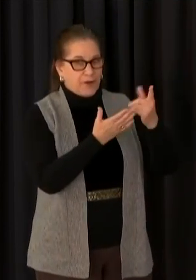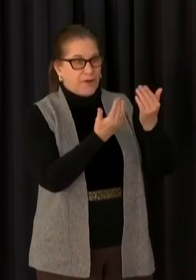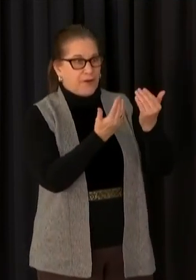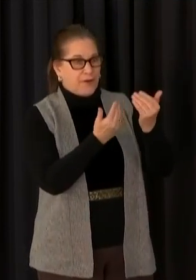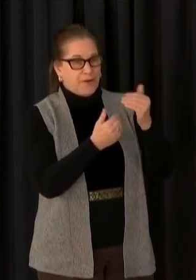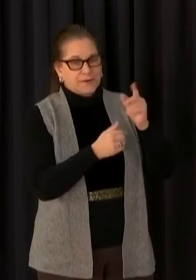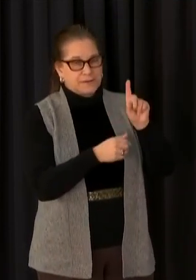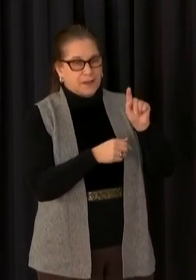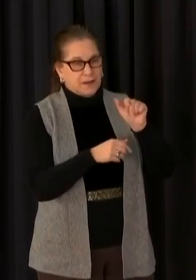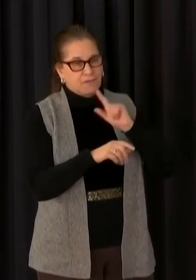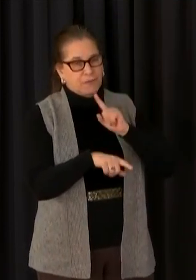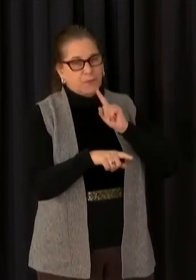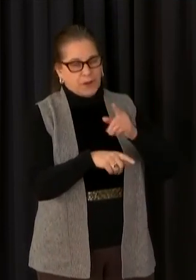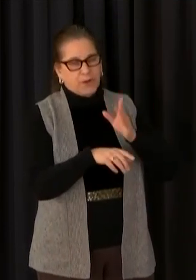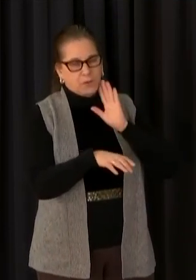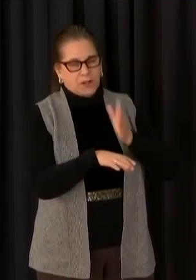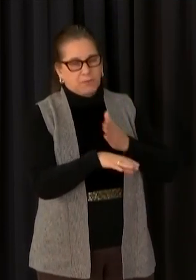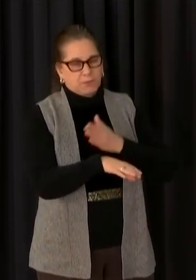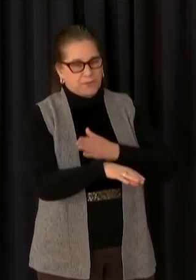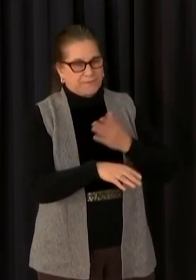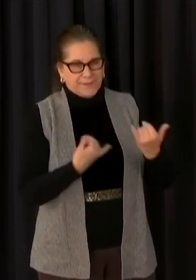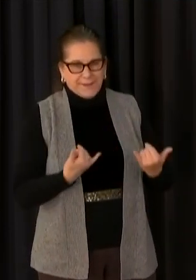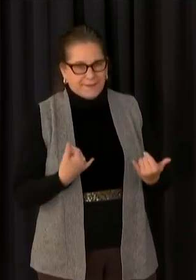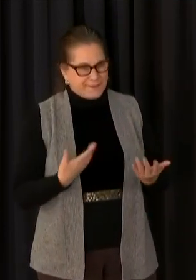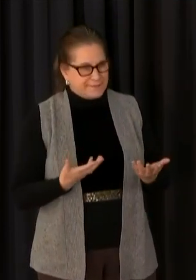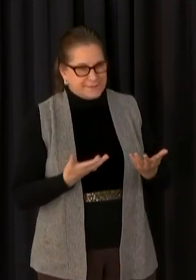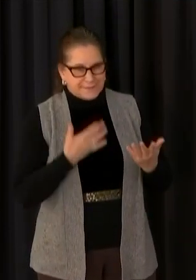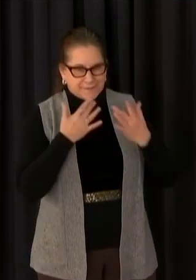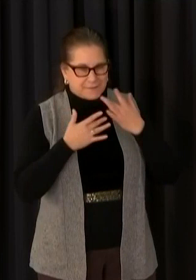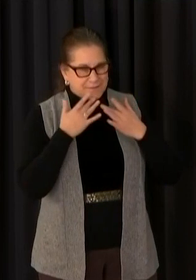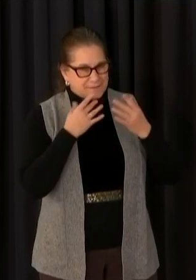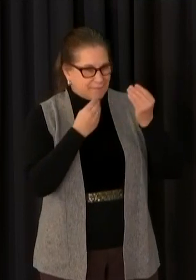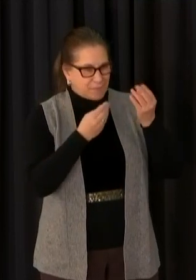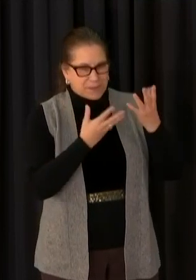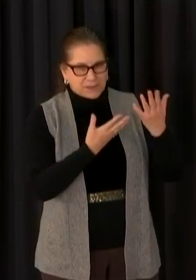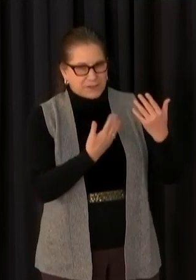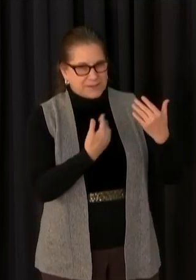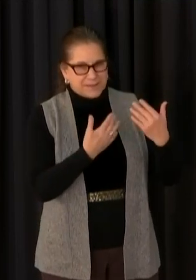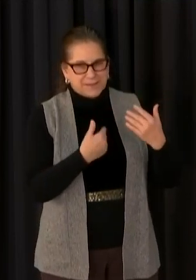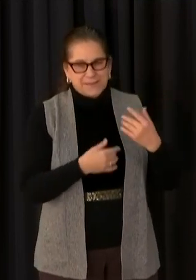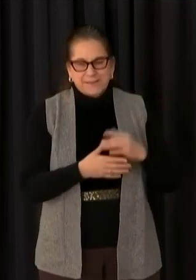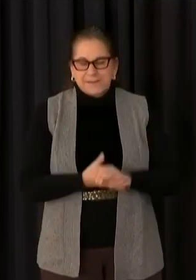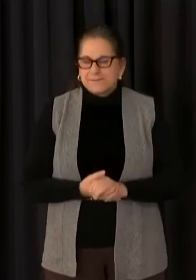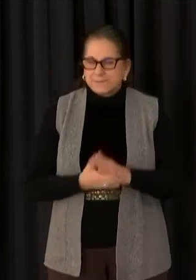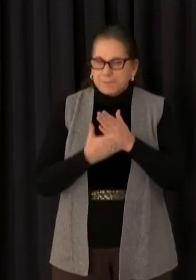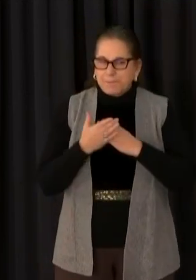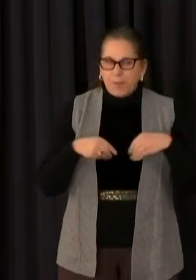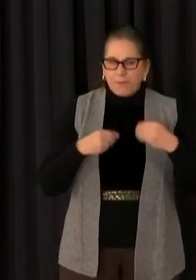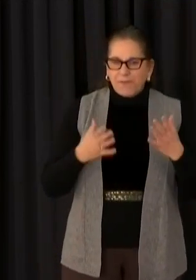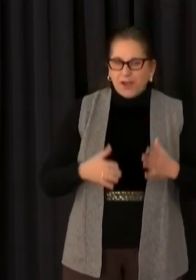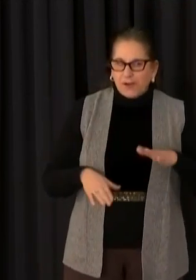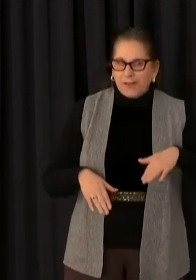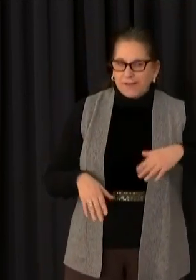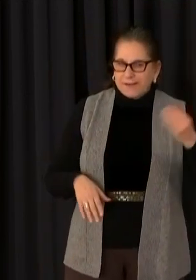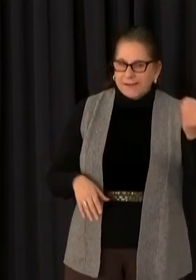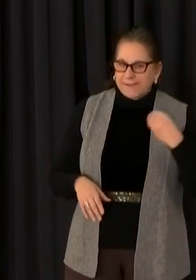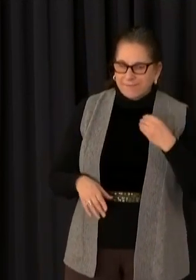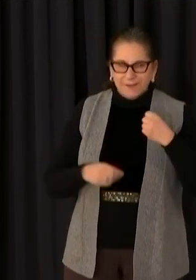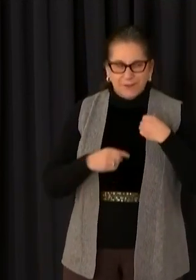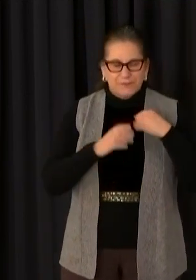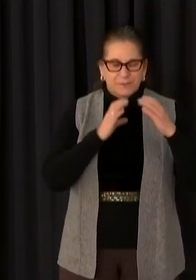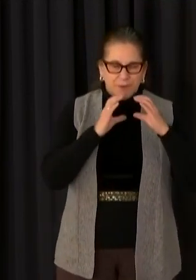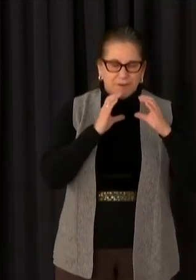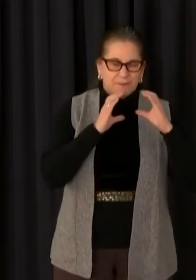we don't still have timely reporting into the district's immunization information system with